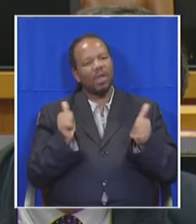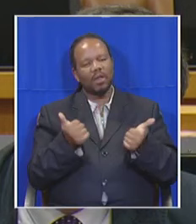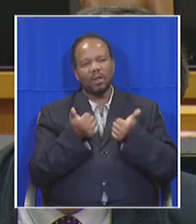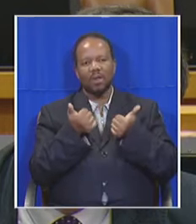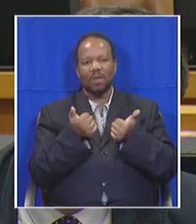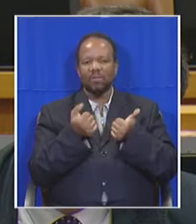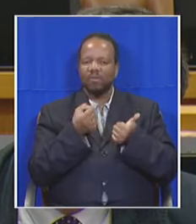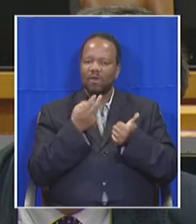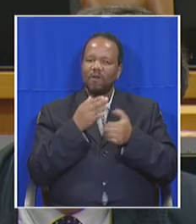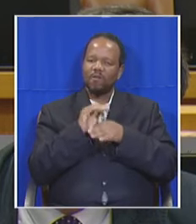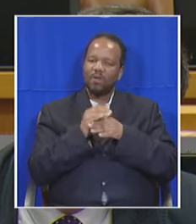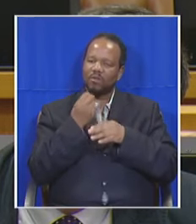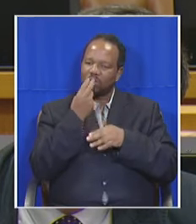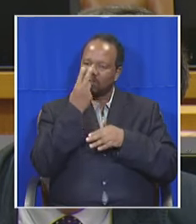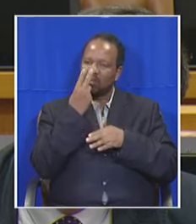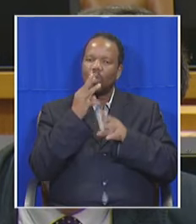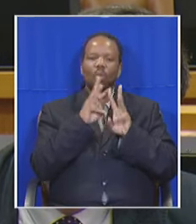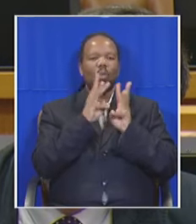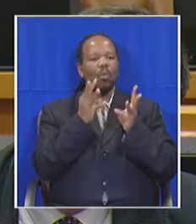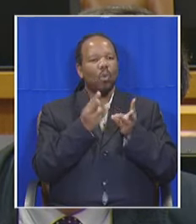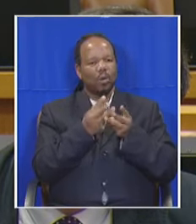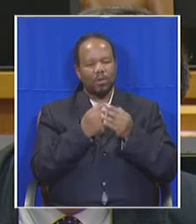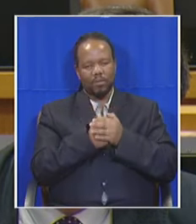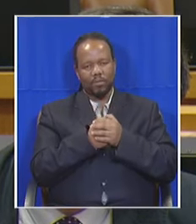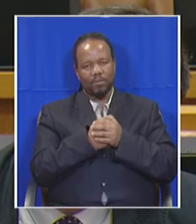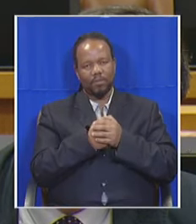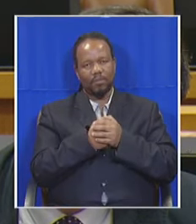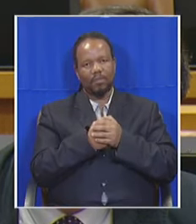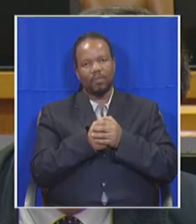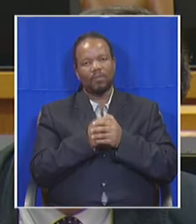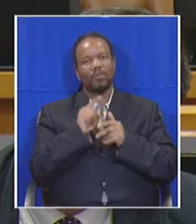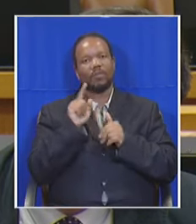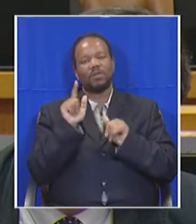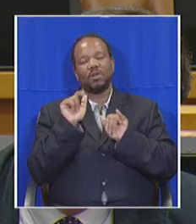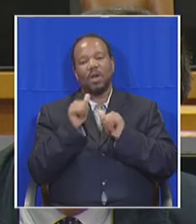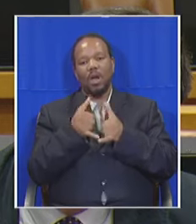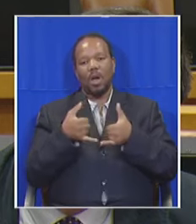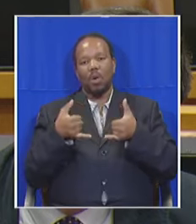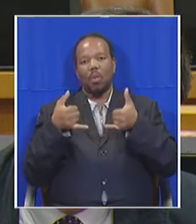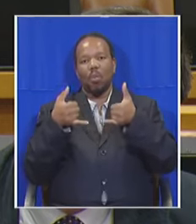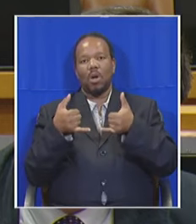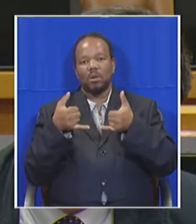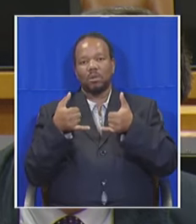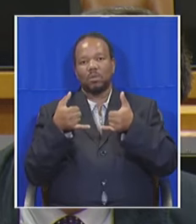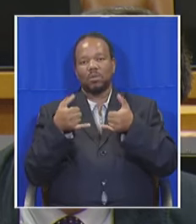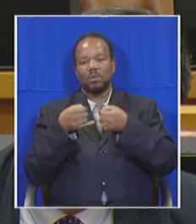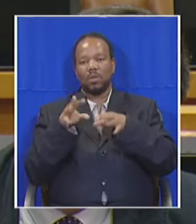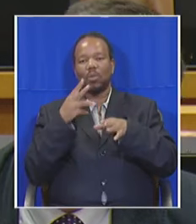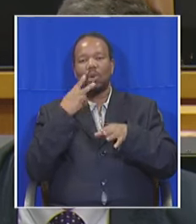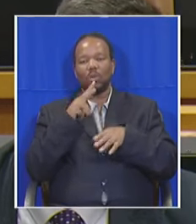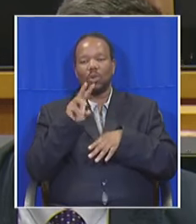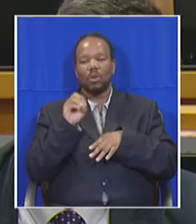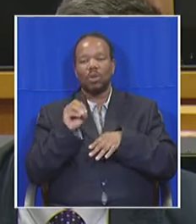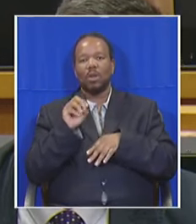world. Further notes that the annual award ceremony was established in 2011 by